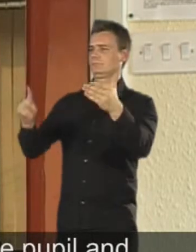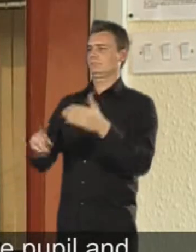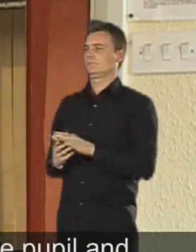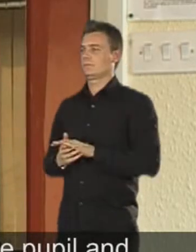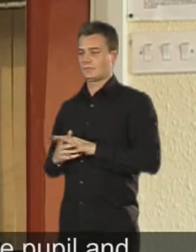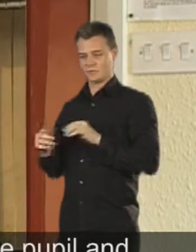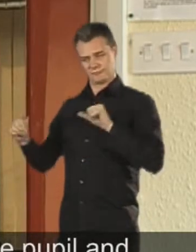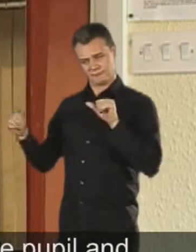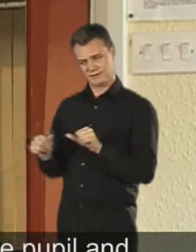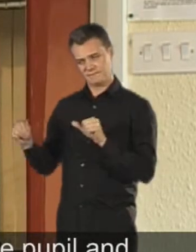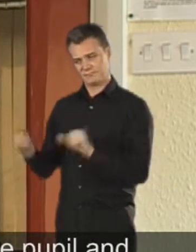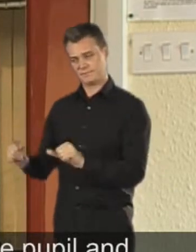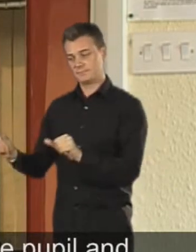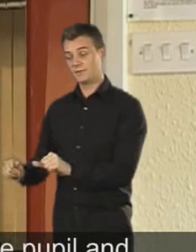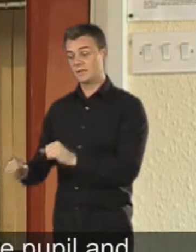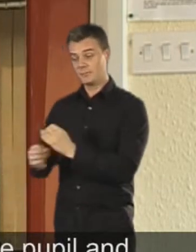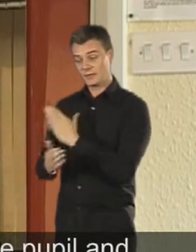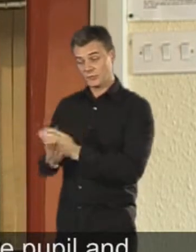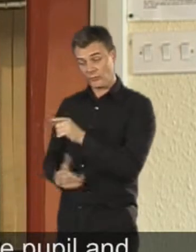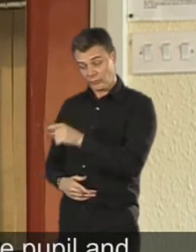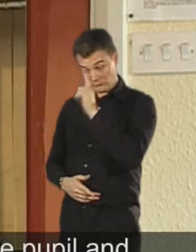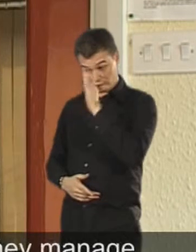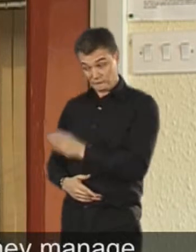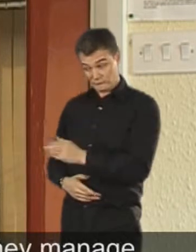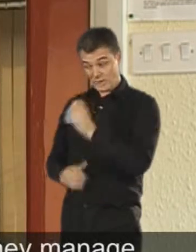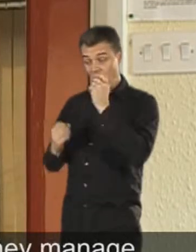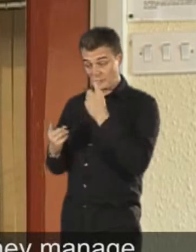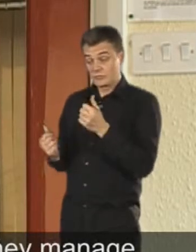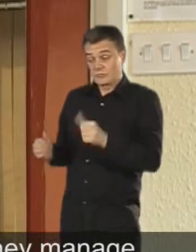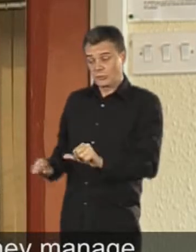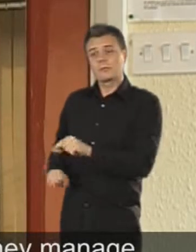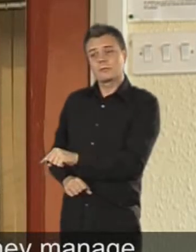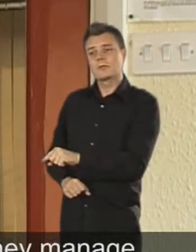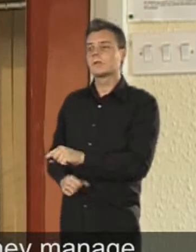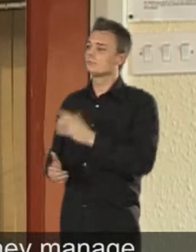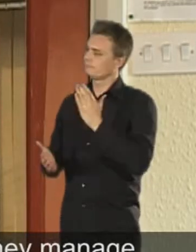phrases for the pupil and ensure they've understood what has been said, and that